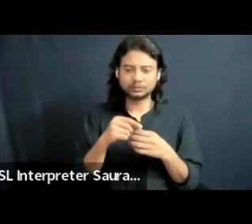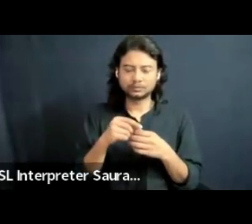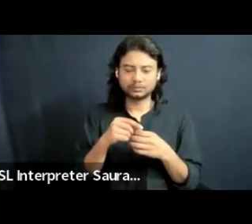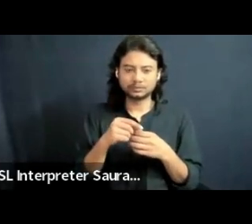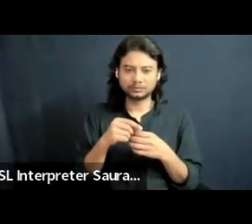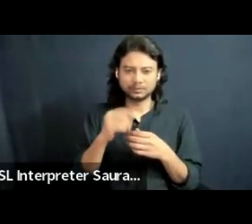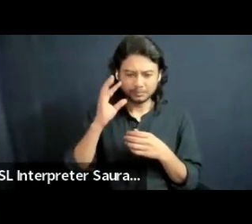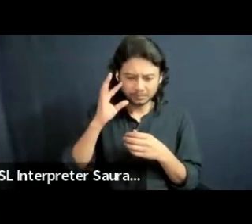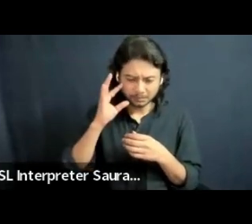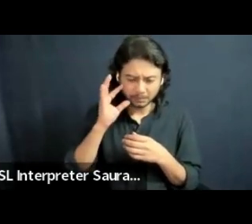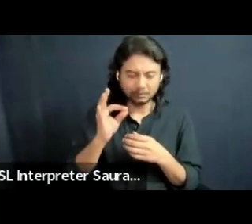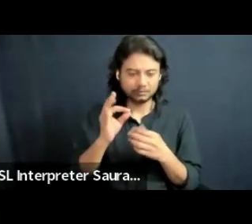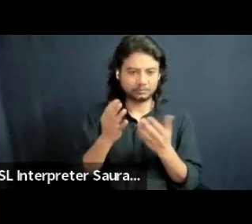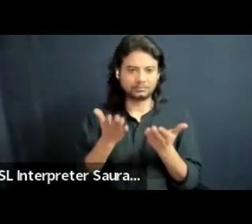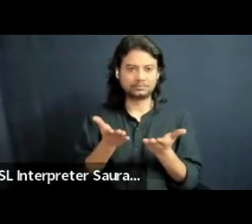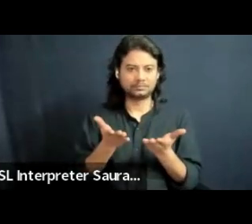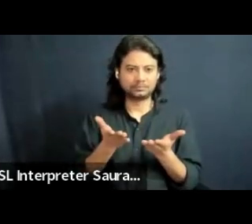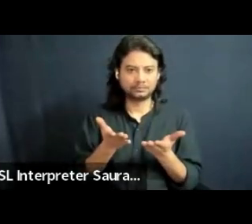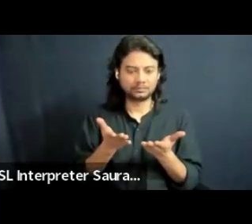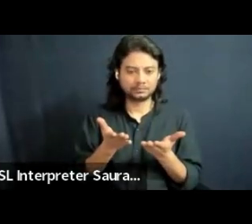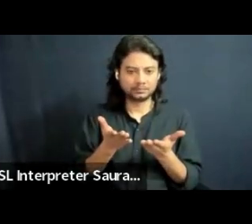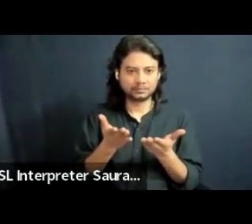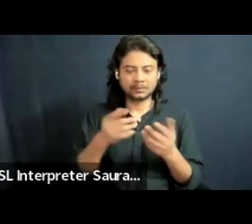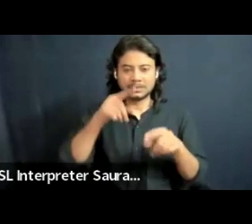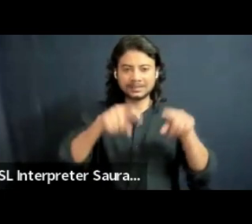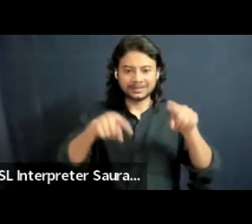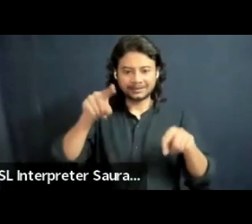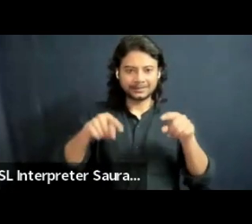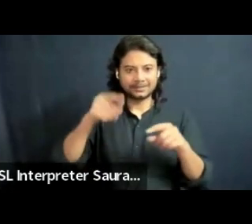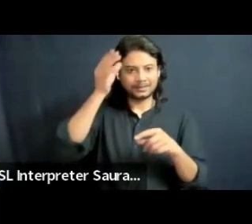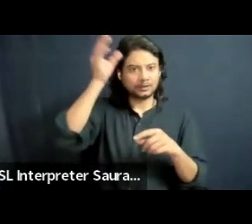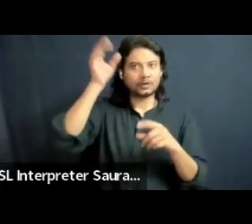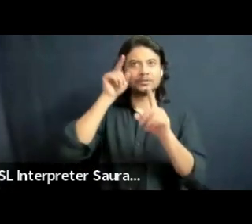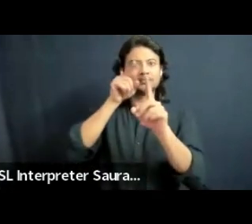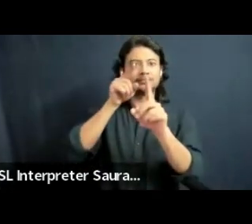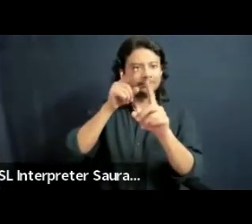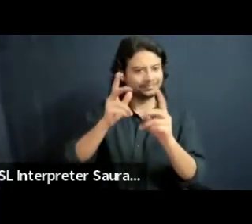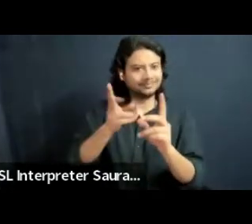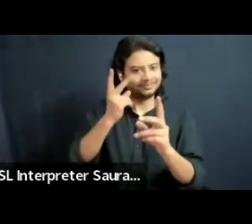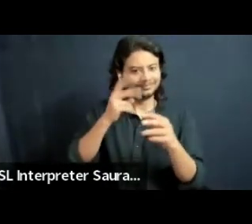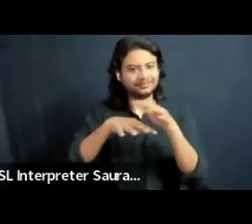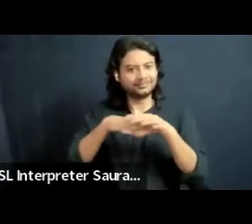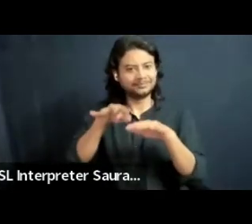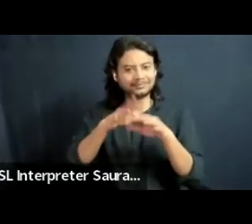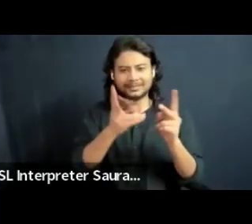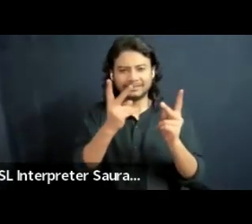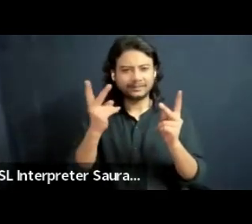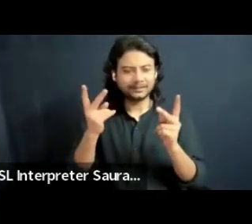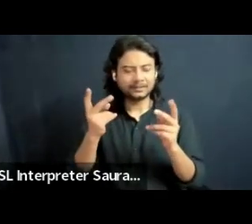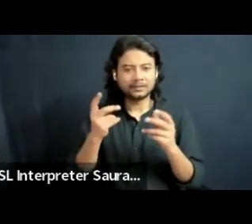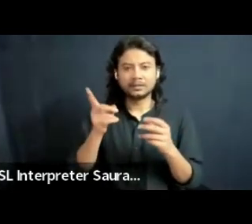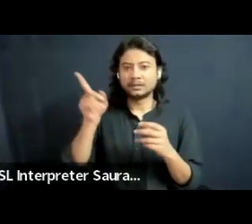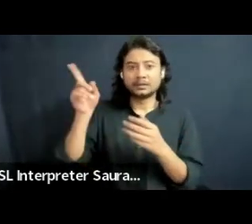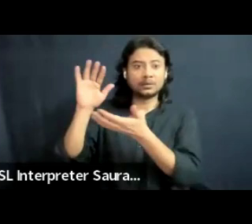all over the world, where we are actually narrowing ourselves. We are, and we are wanting